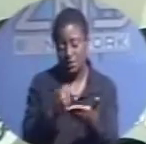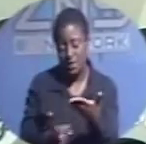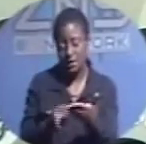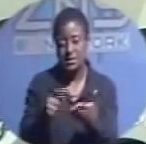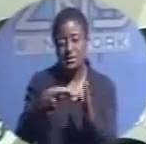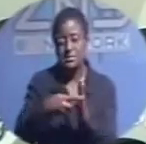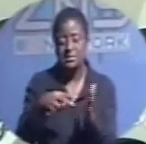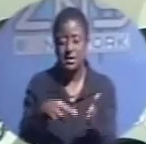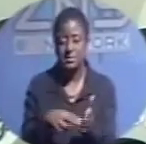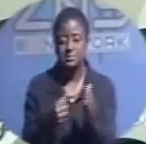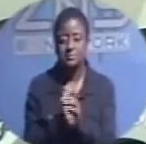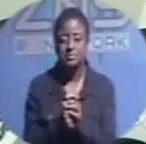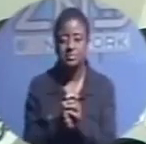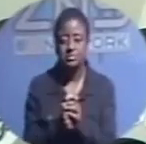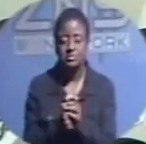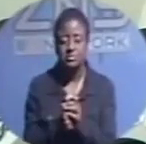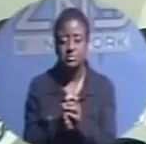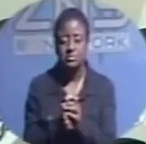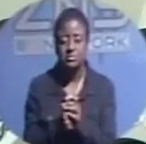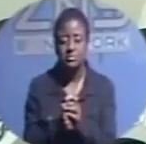time.